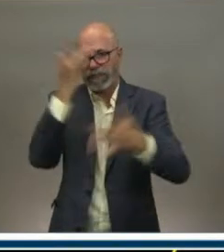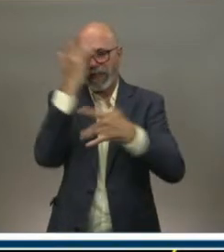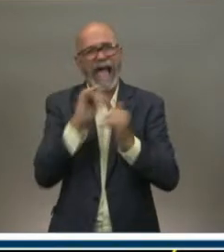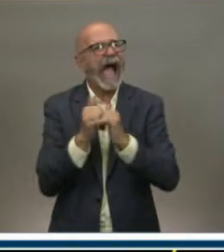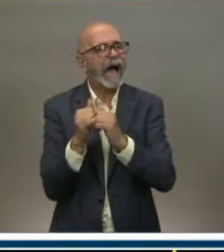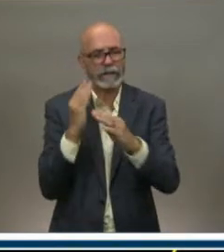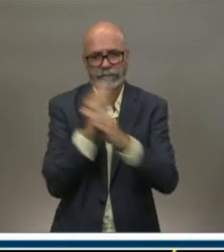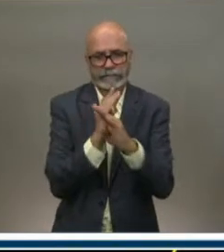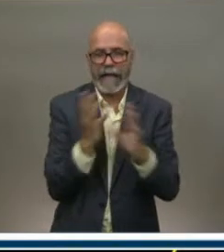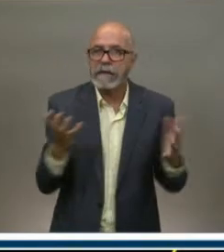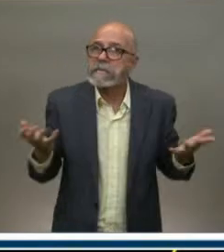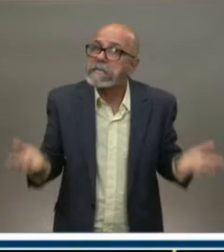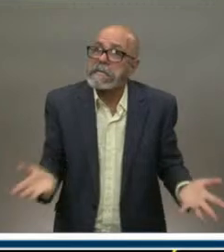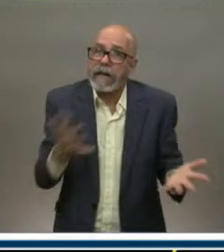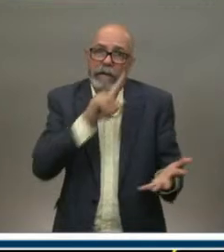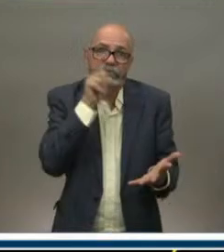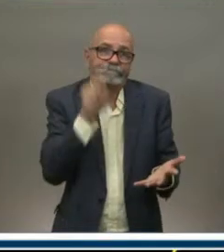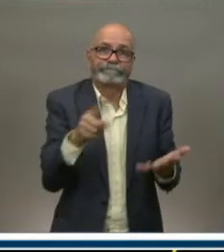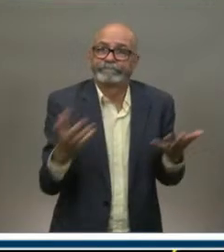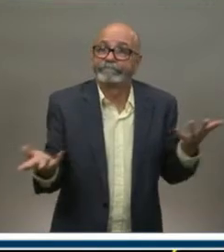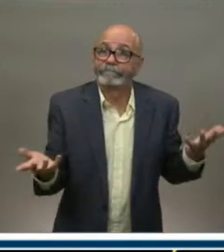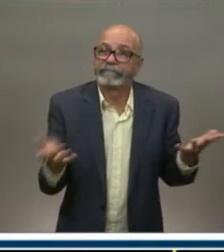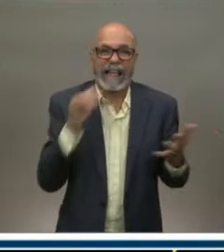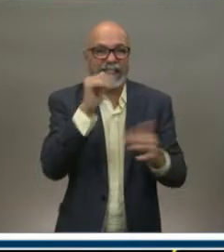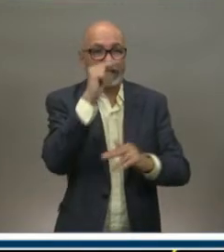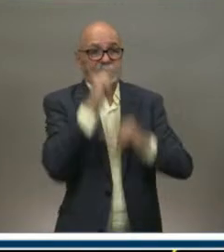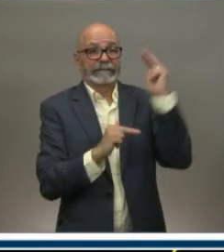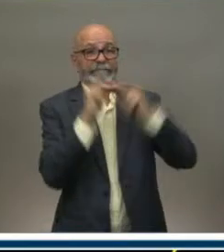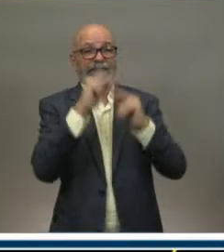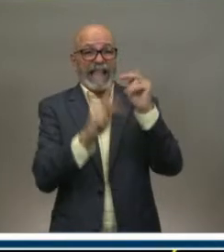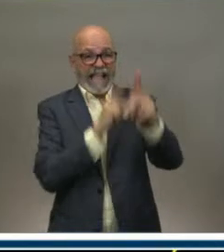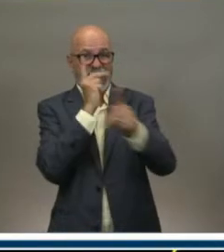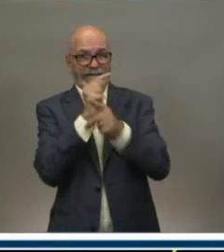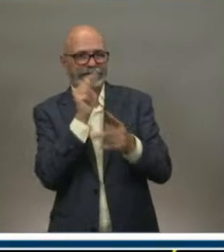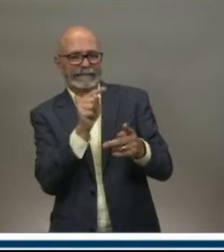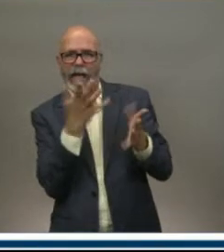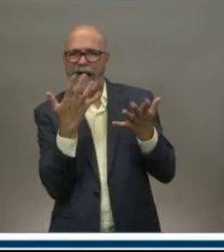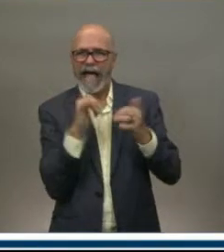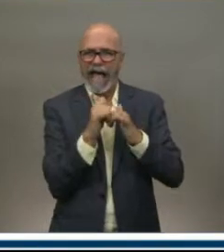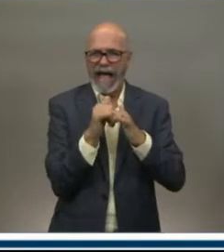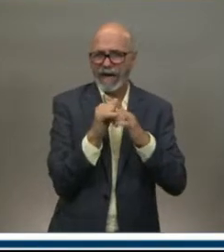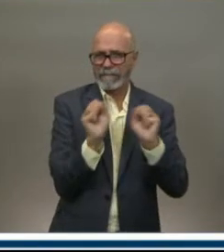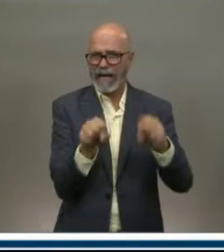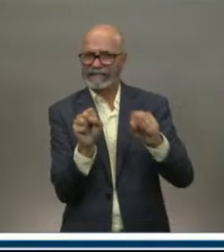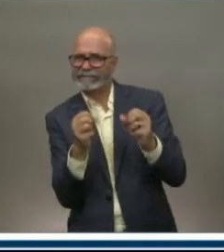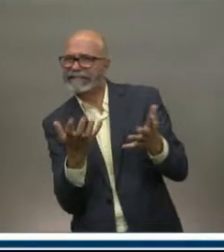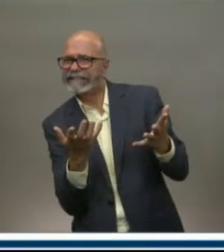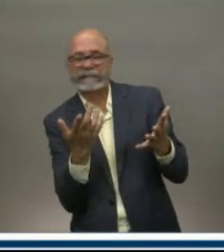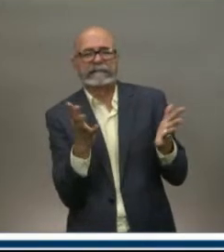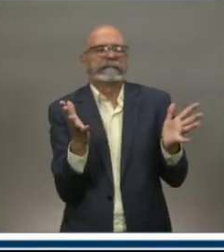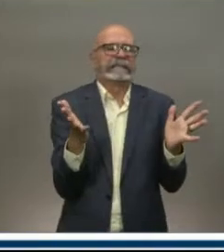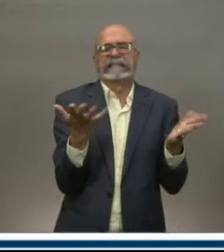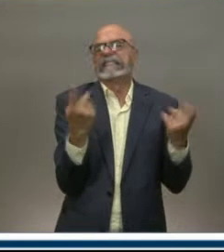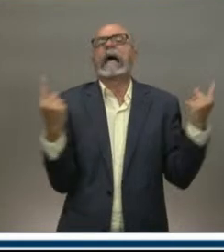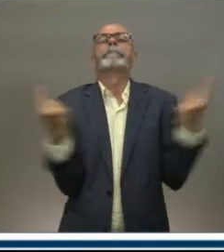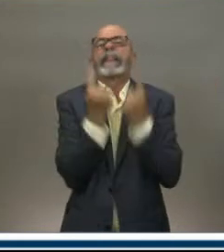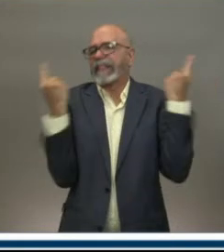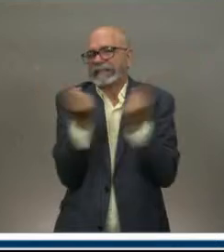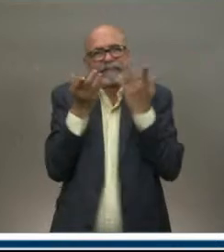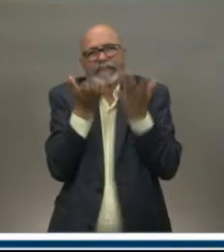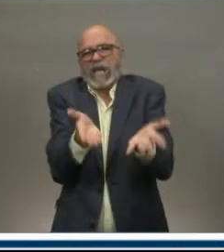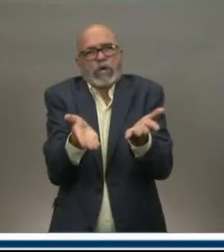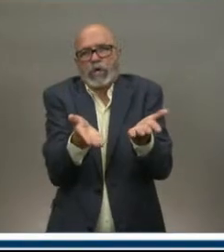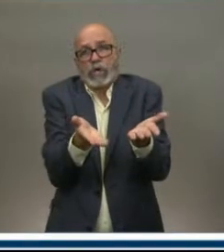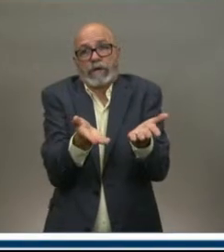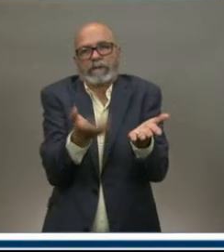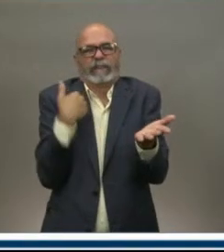how the built environment can support an infection prevention control steps, and that includes some of the